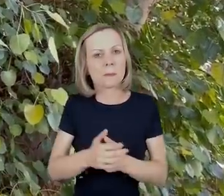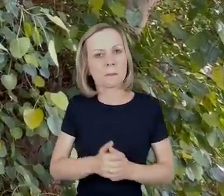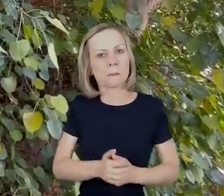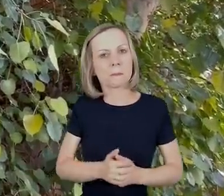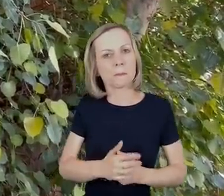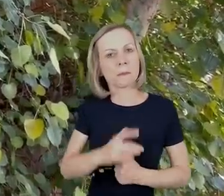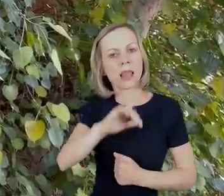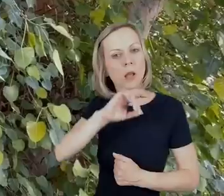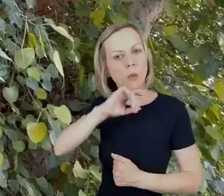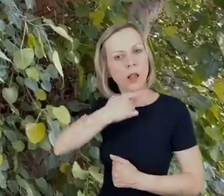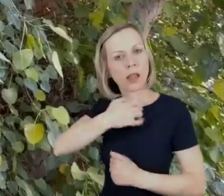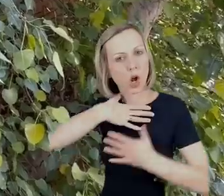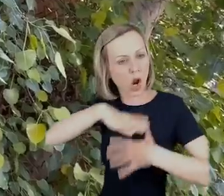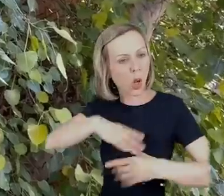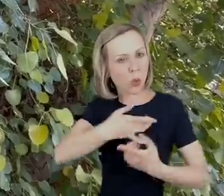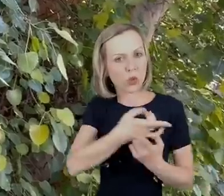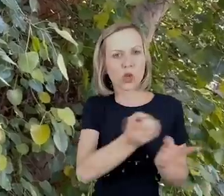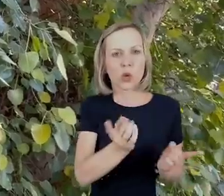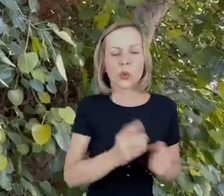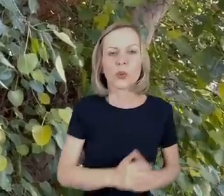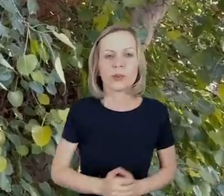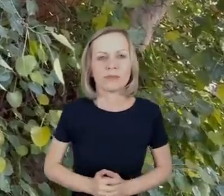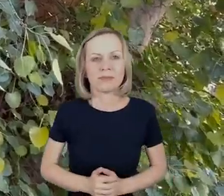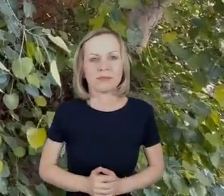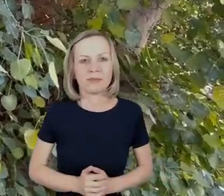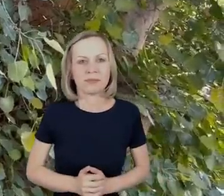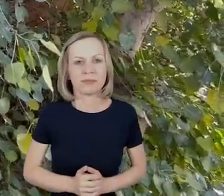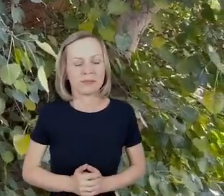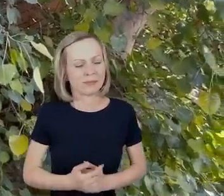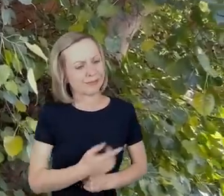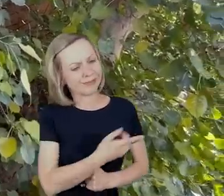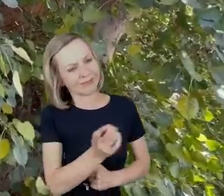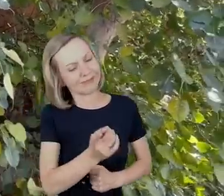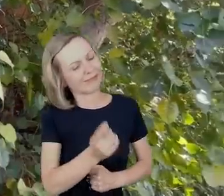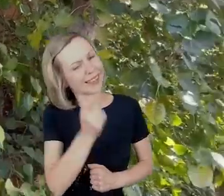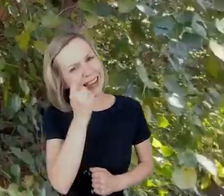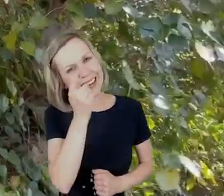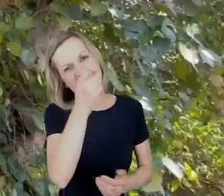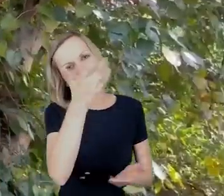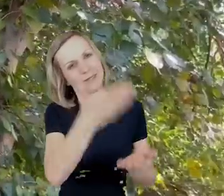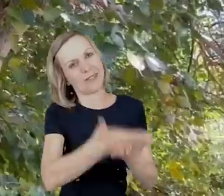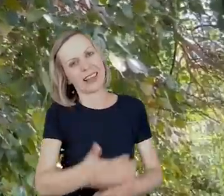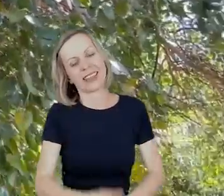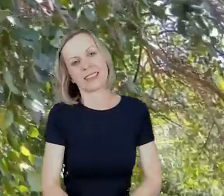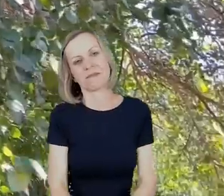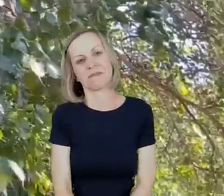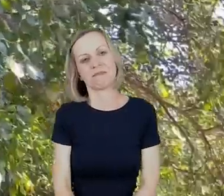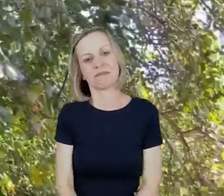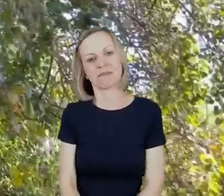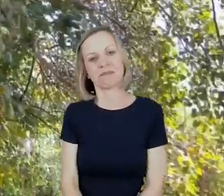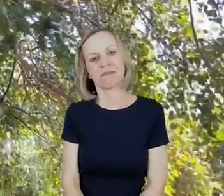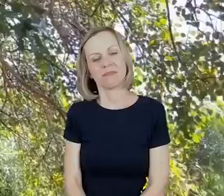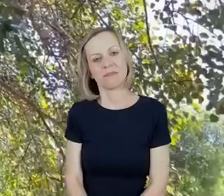will he not much more clothe you, O you of little faith?